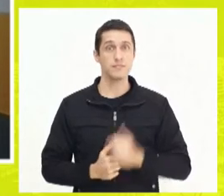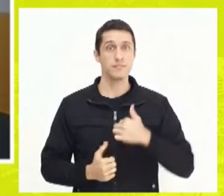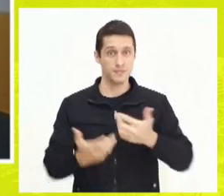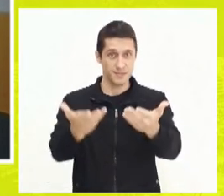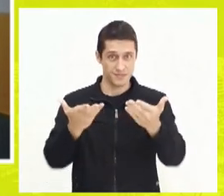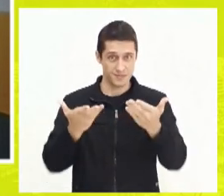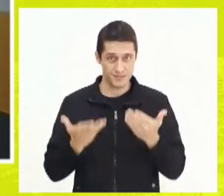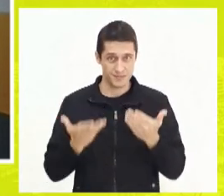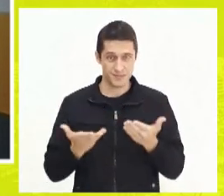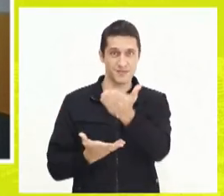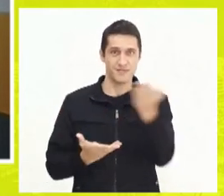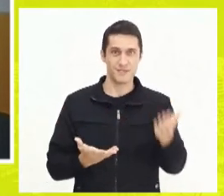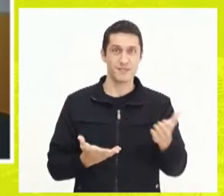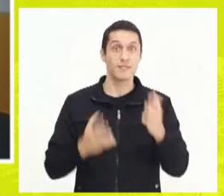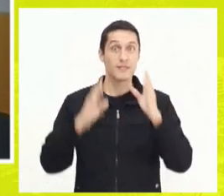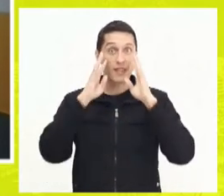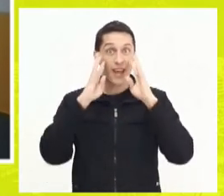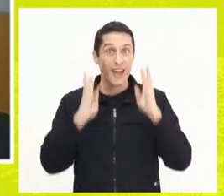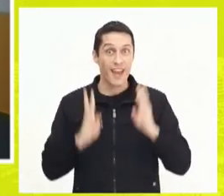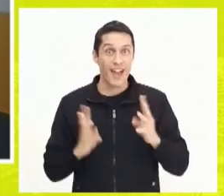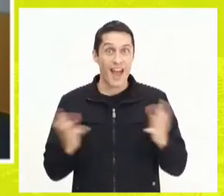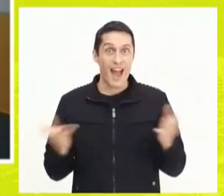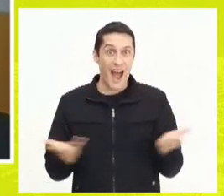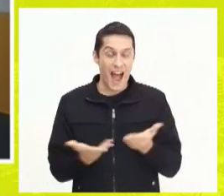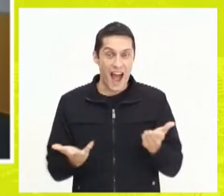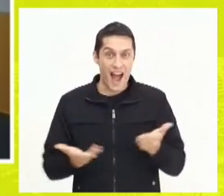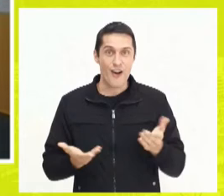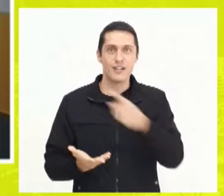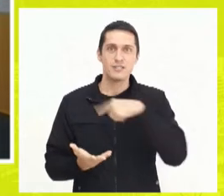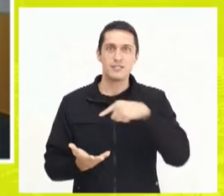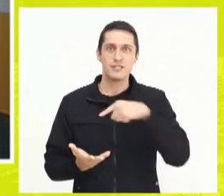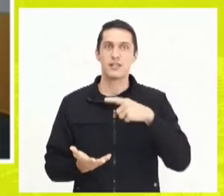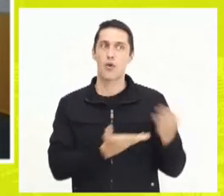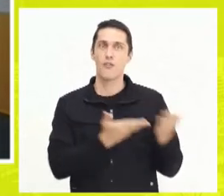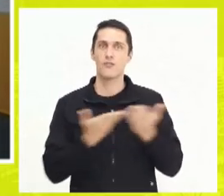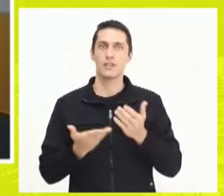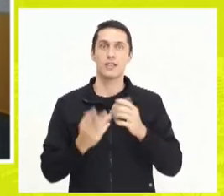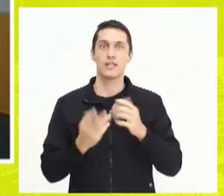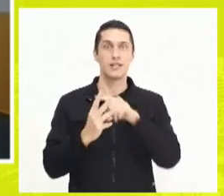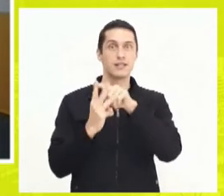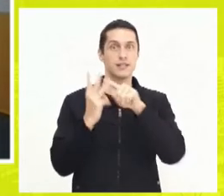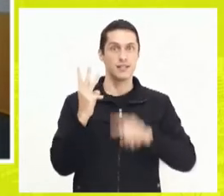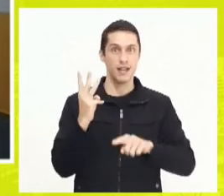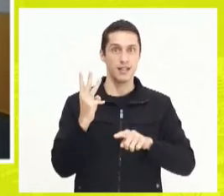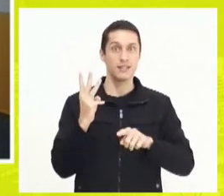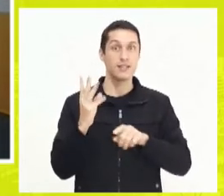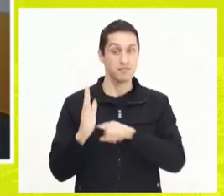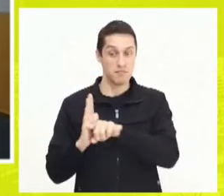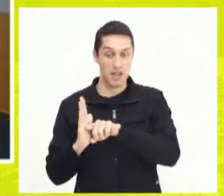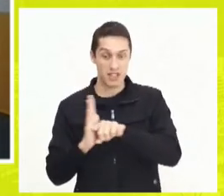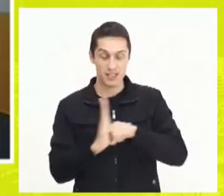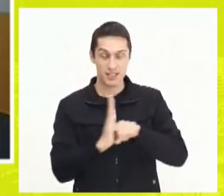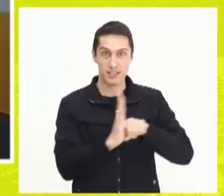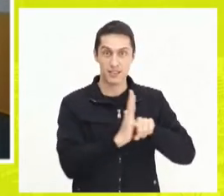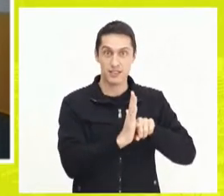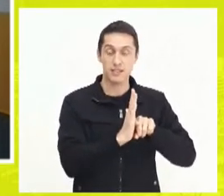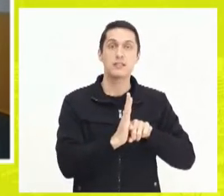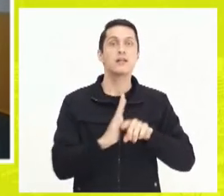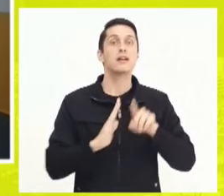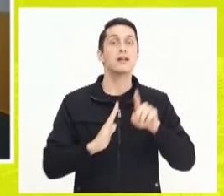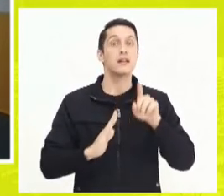or fake i'd like to invite you for the academic immersion we're bringing